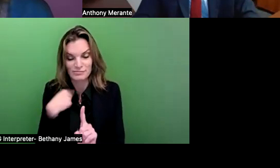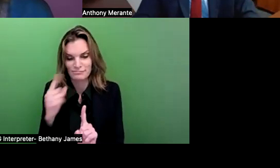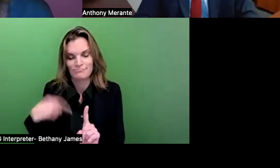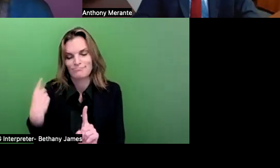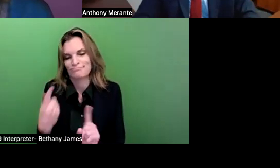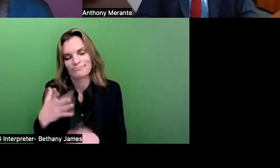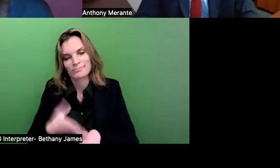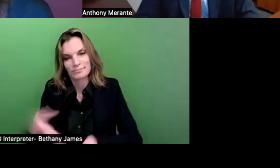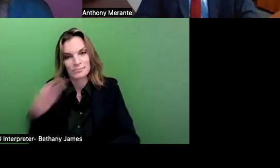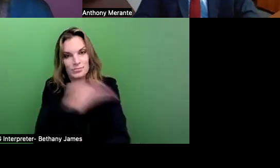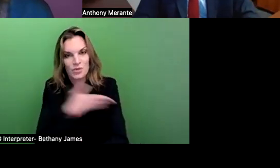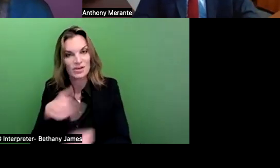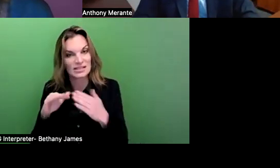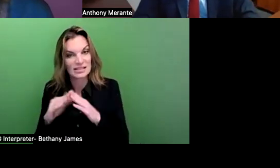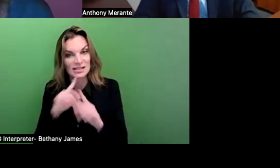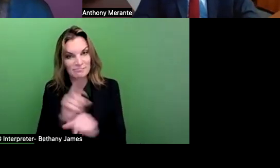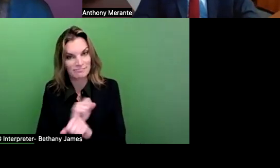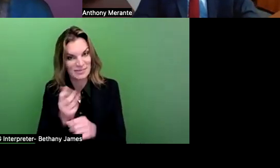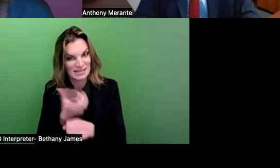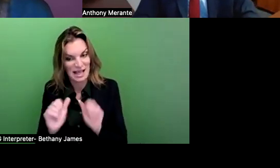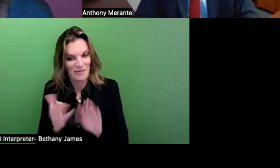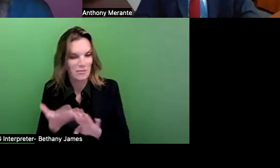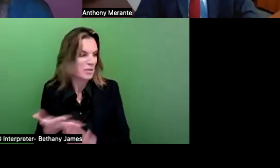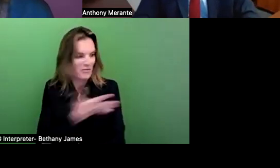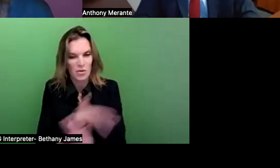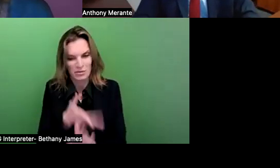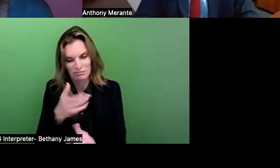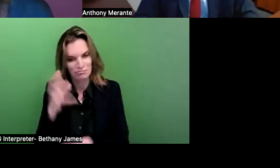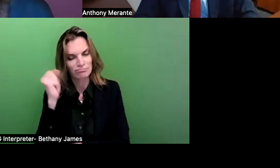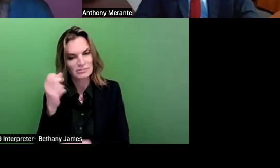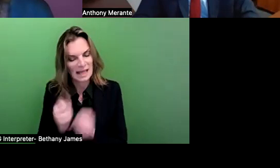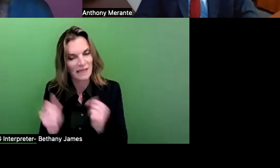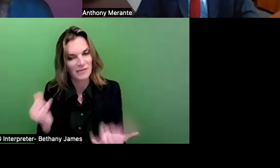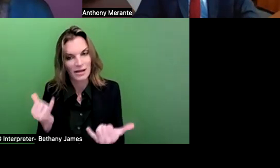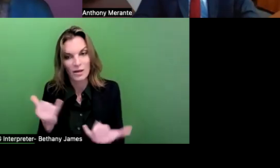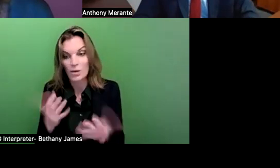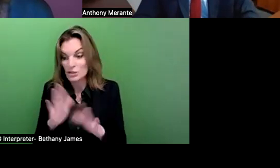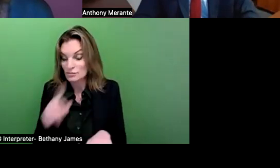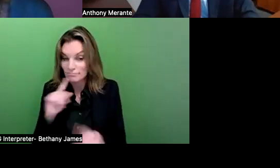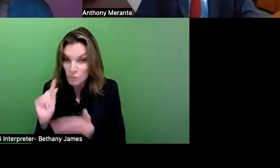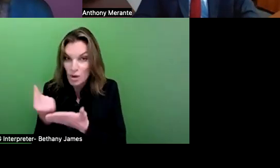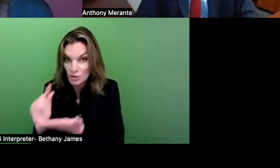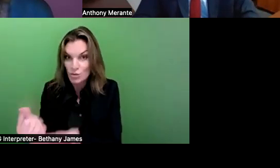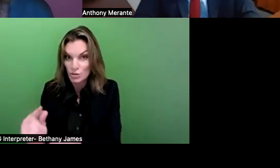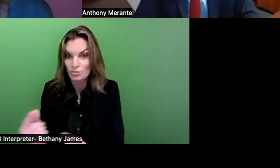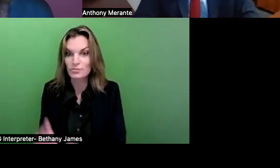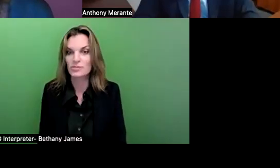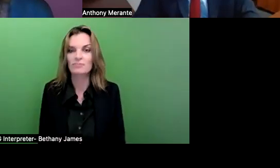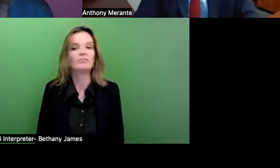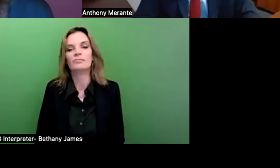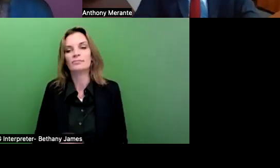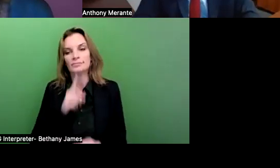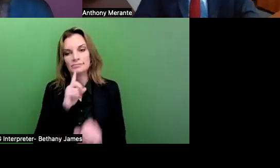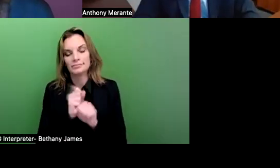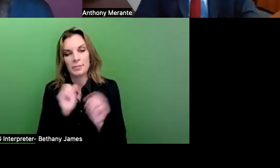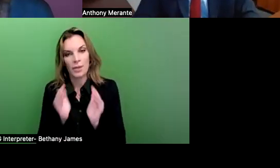strides. Our city's safer than it's ever been before. Our kids are graduating at a rate that is a marvel to the other